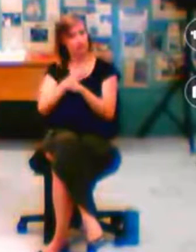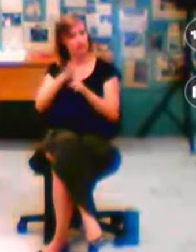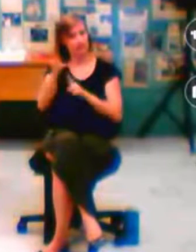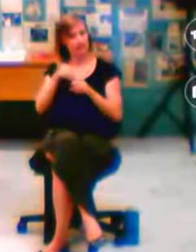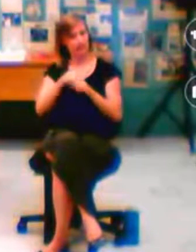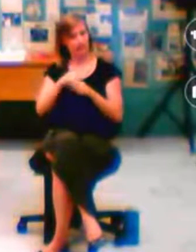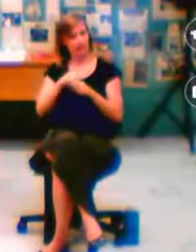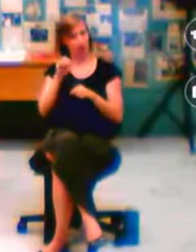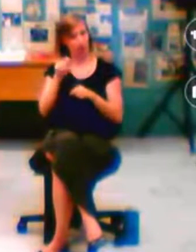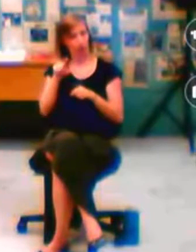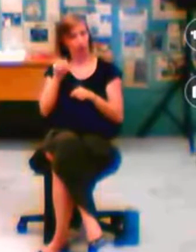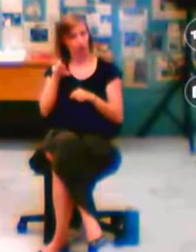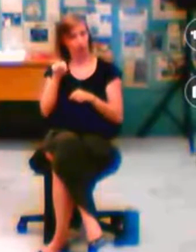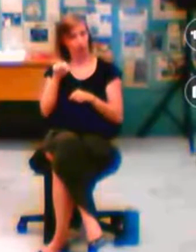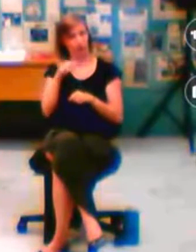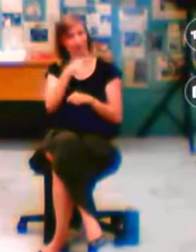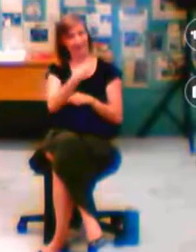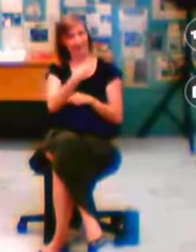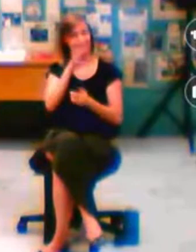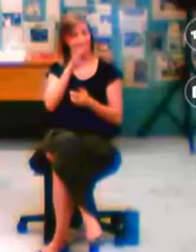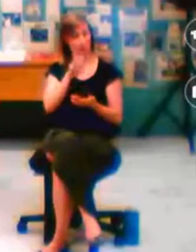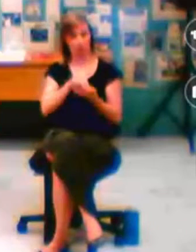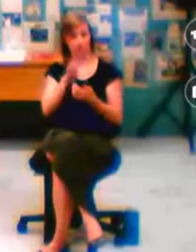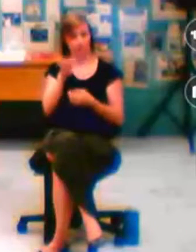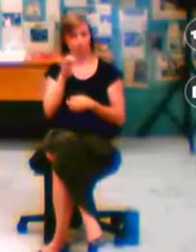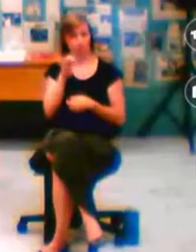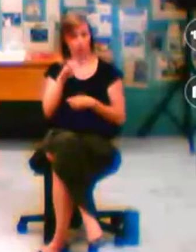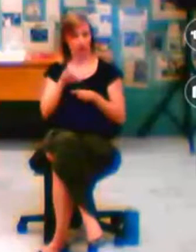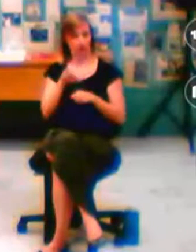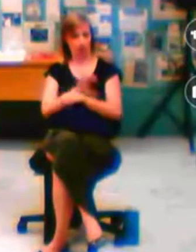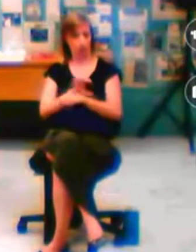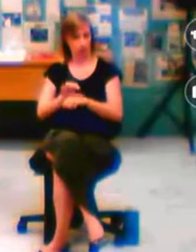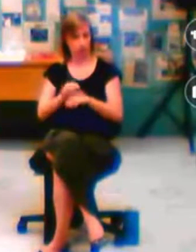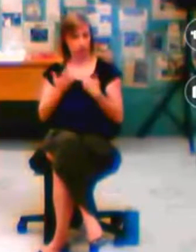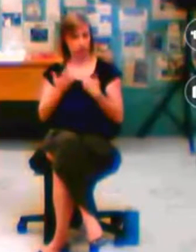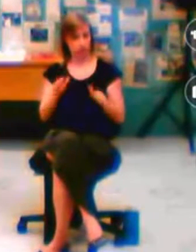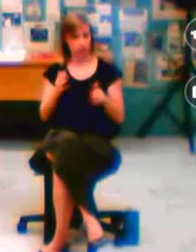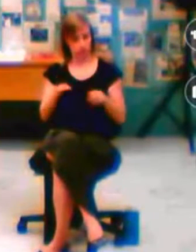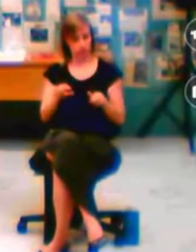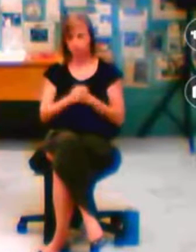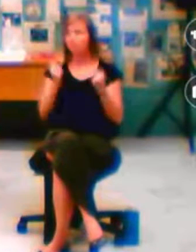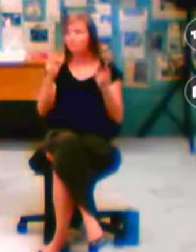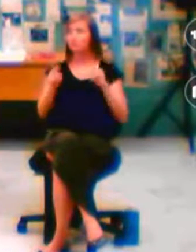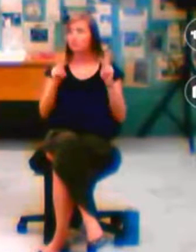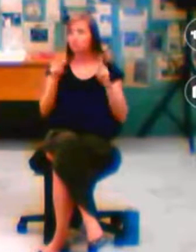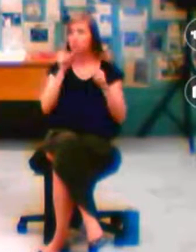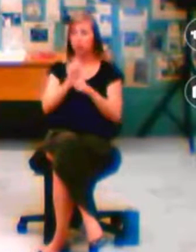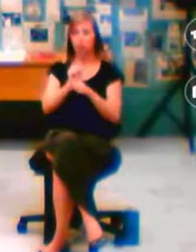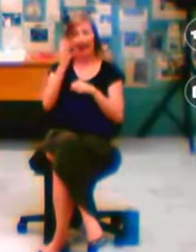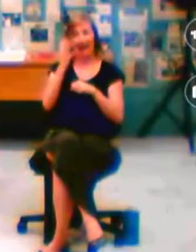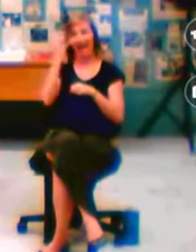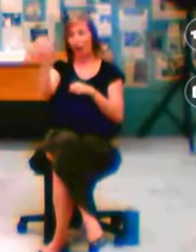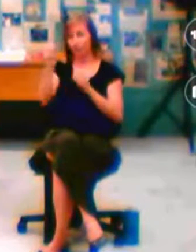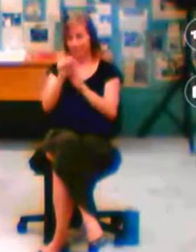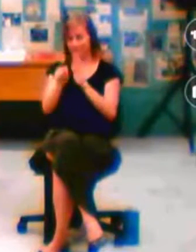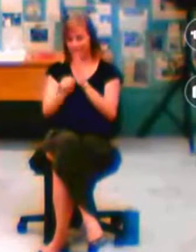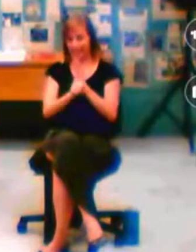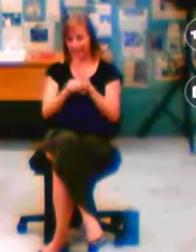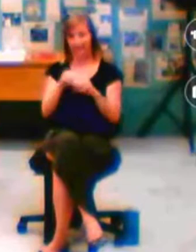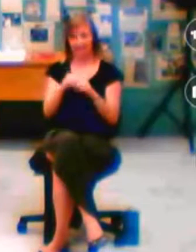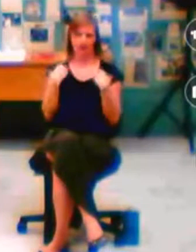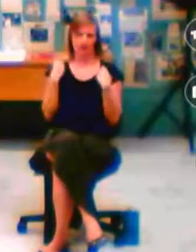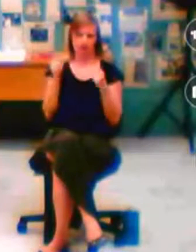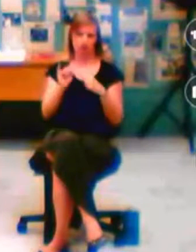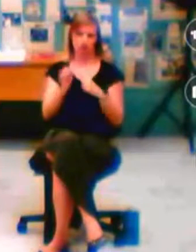of Labor has estimated, when I asked them how many people work in the insurance industry in Colorado, they